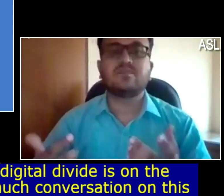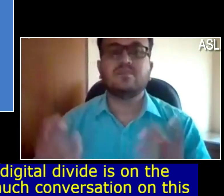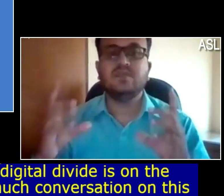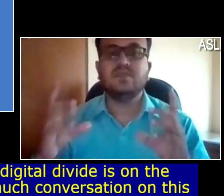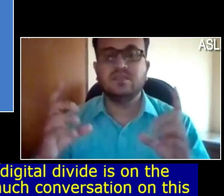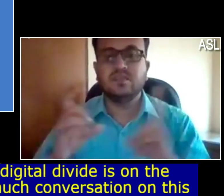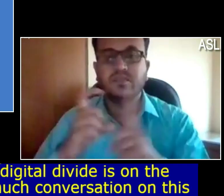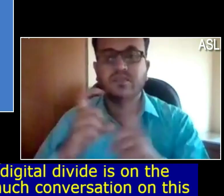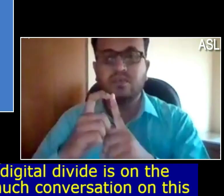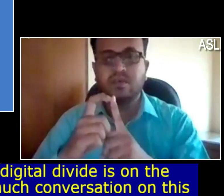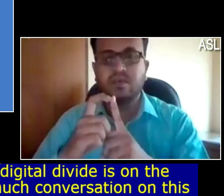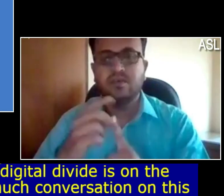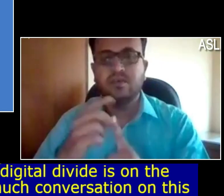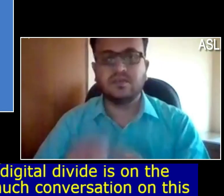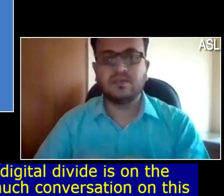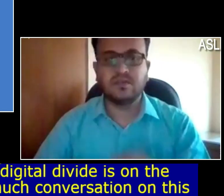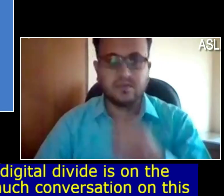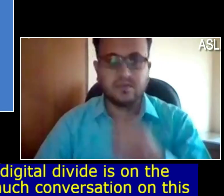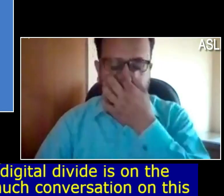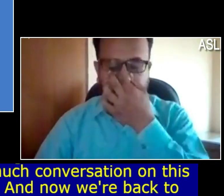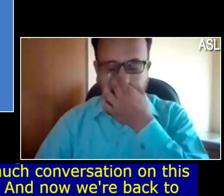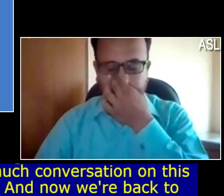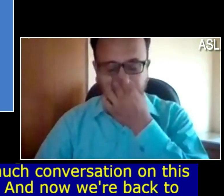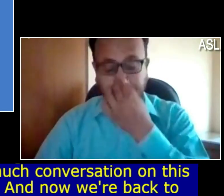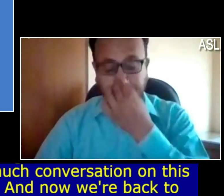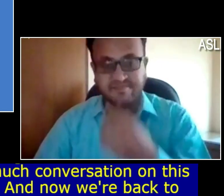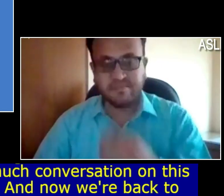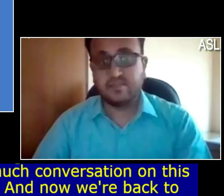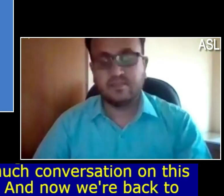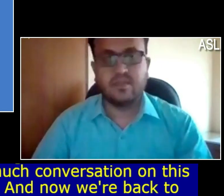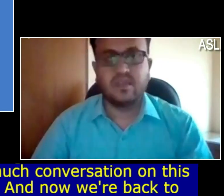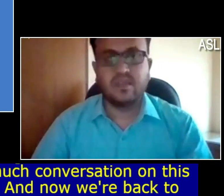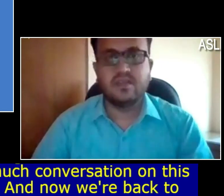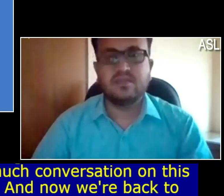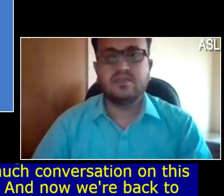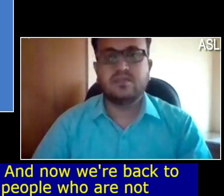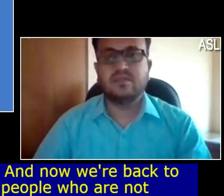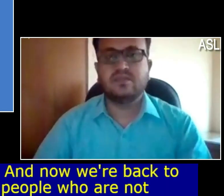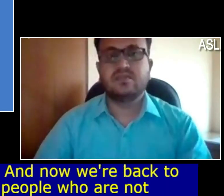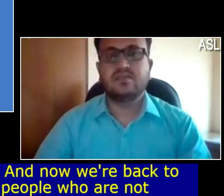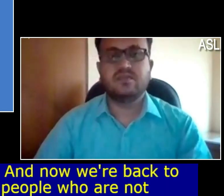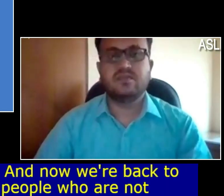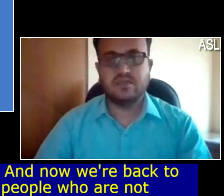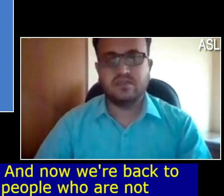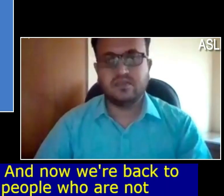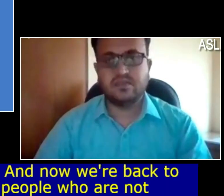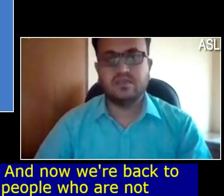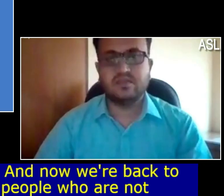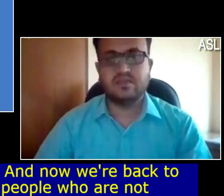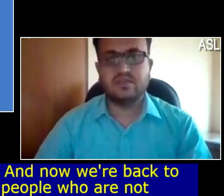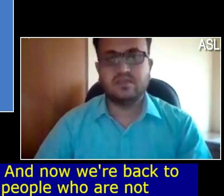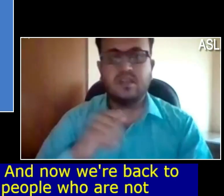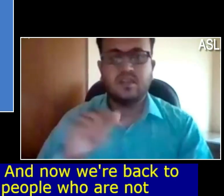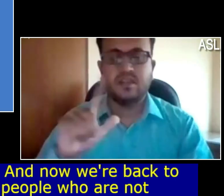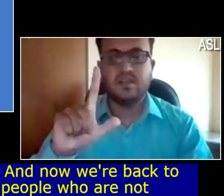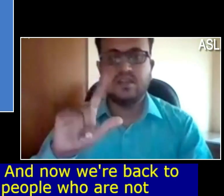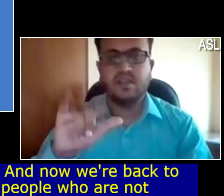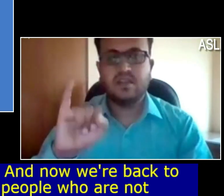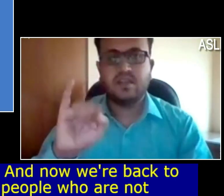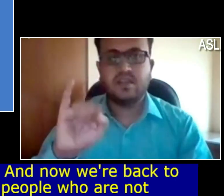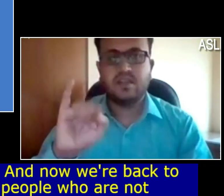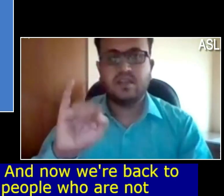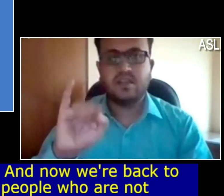that who are the people who are not even connected to internet, which is, as I said, the life is running on it. However, this digital divide